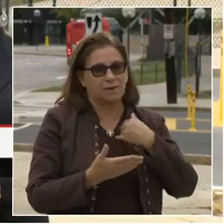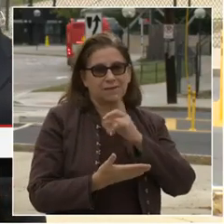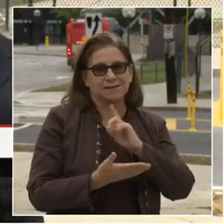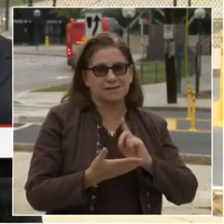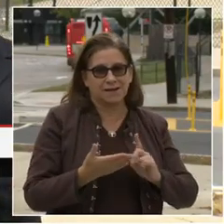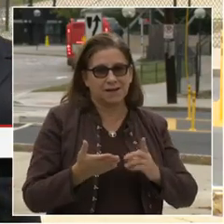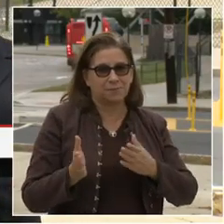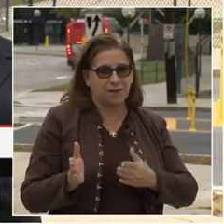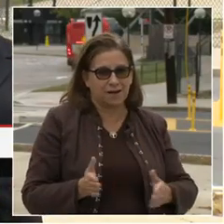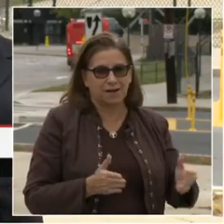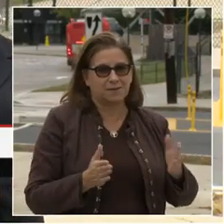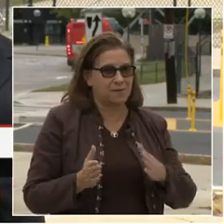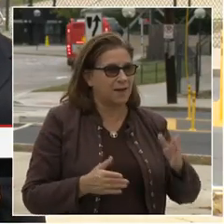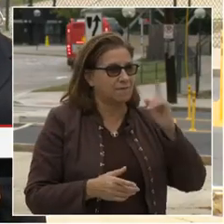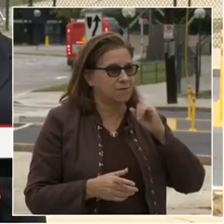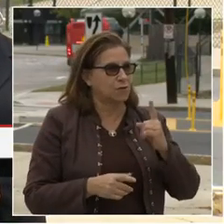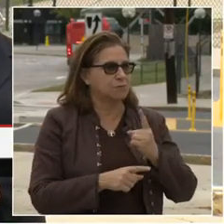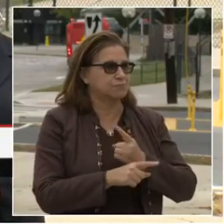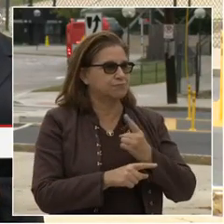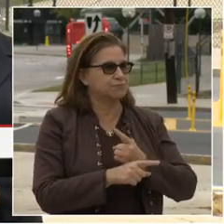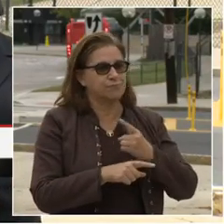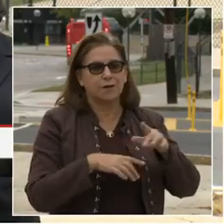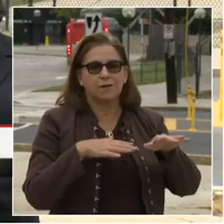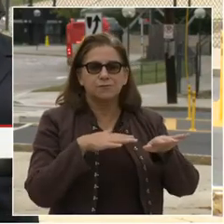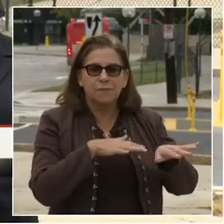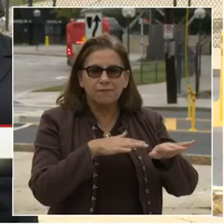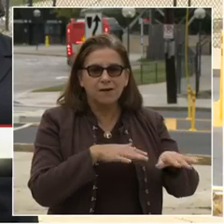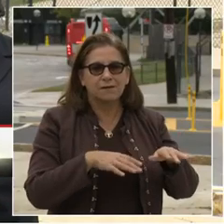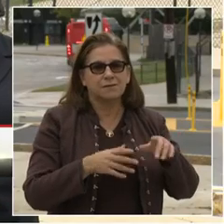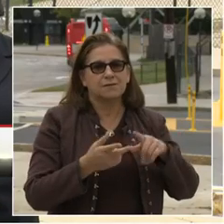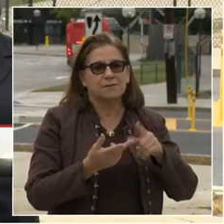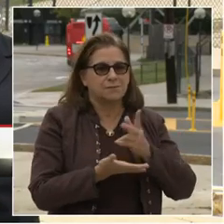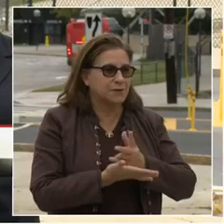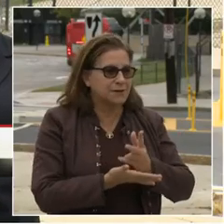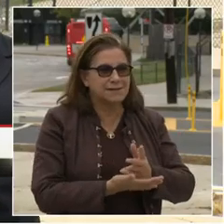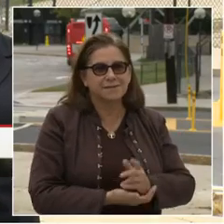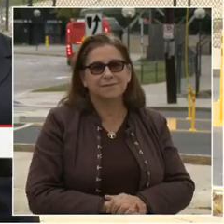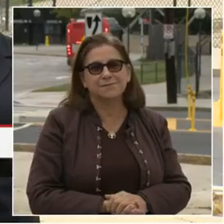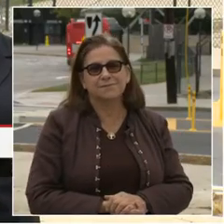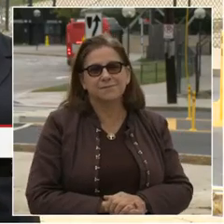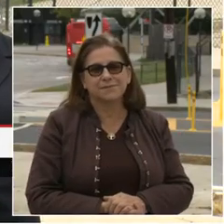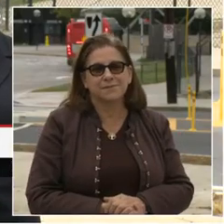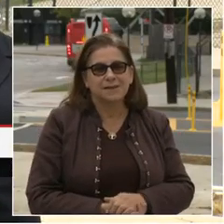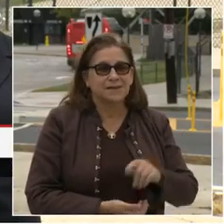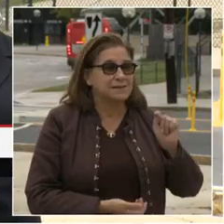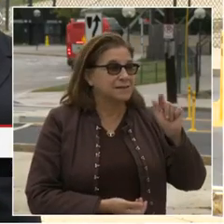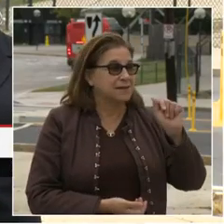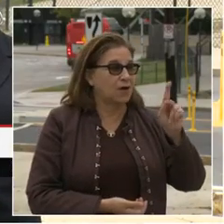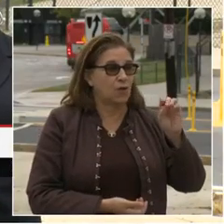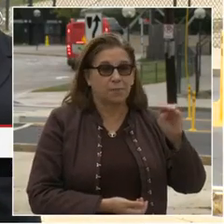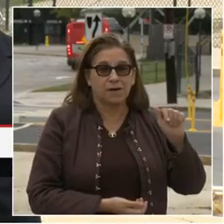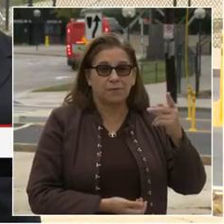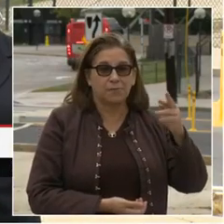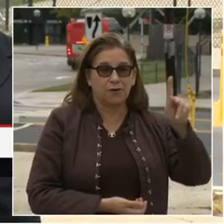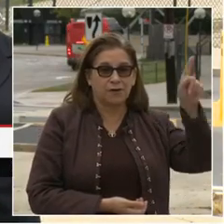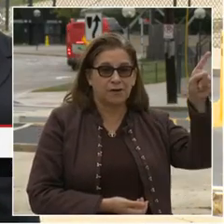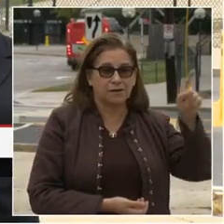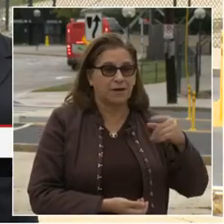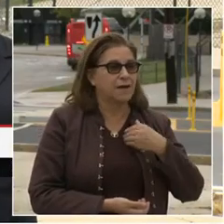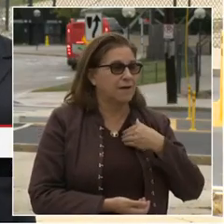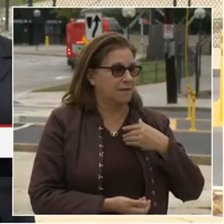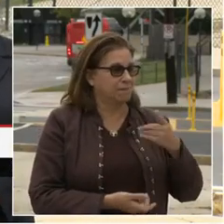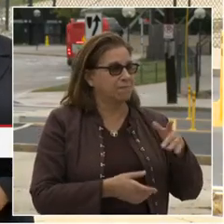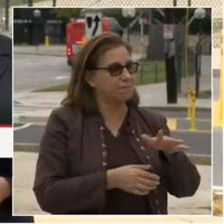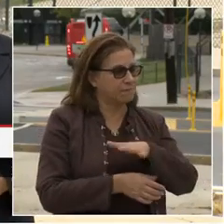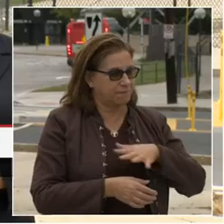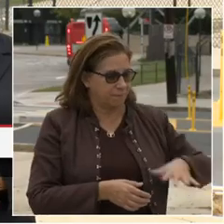It's at 4th and Cedar in Tacoma, near the Tacoma Metro. And people are familiar with the